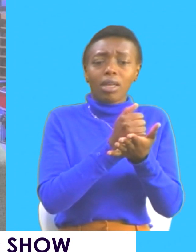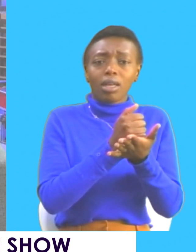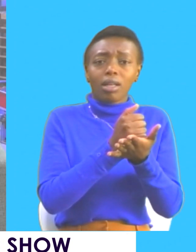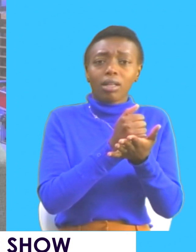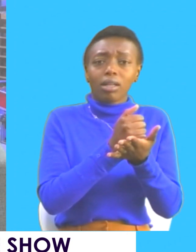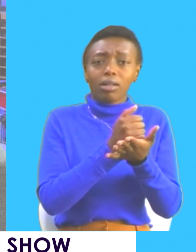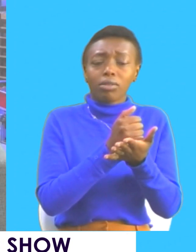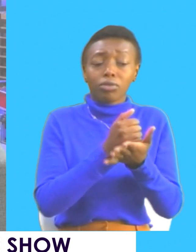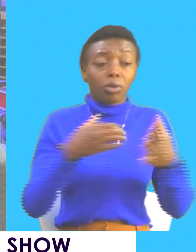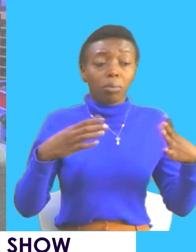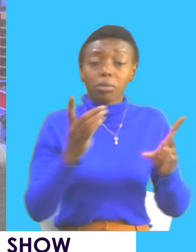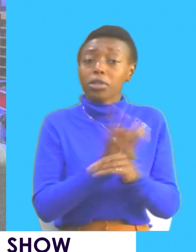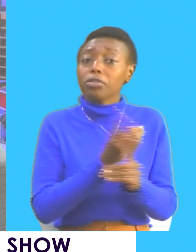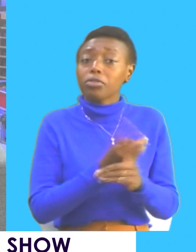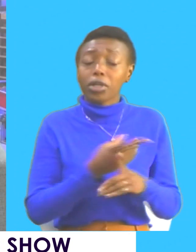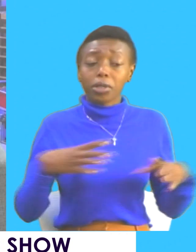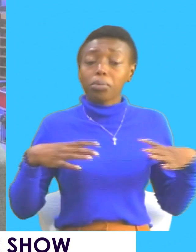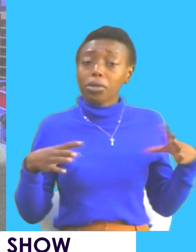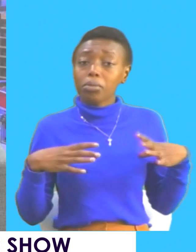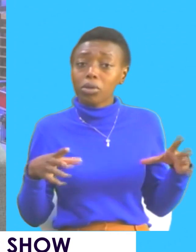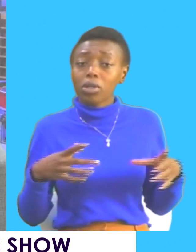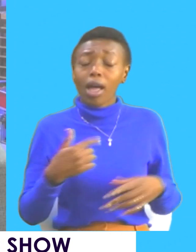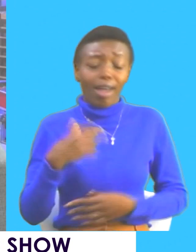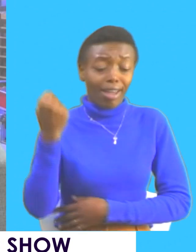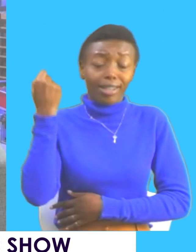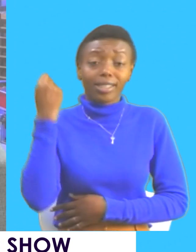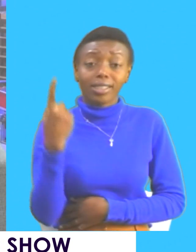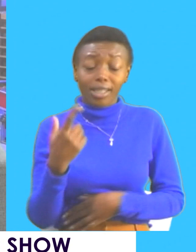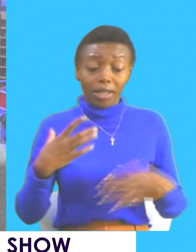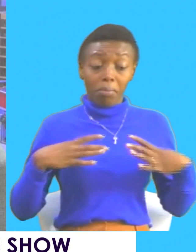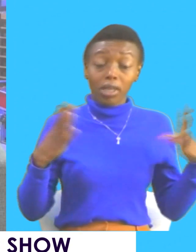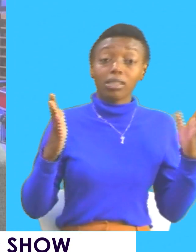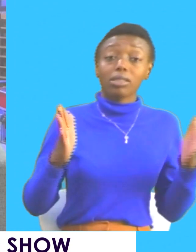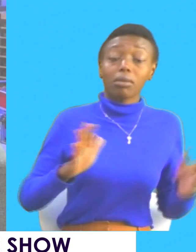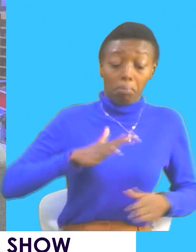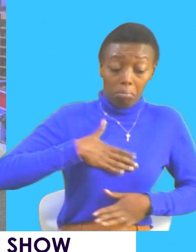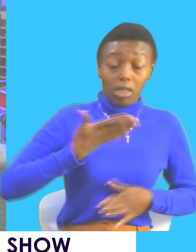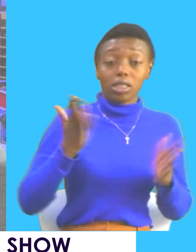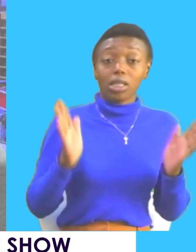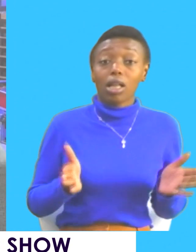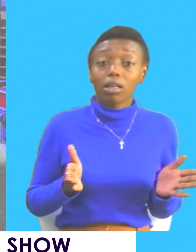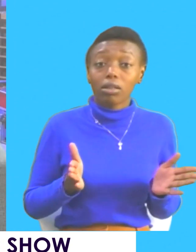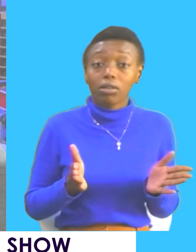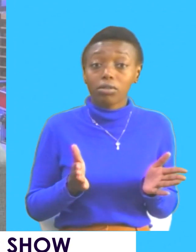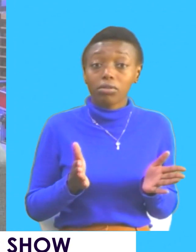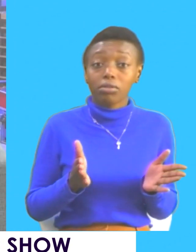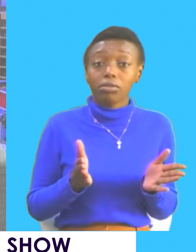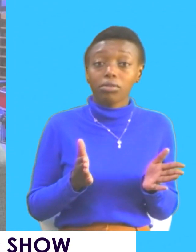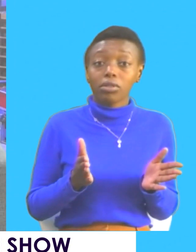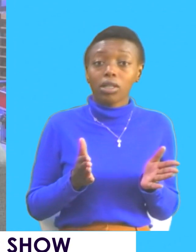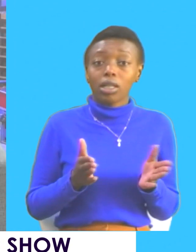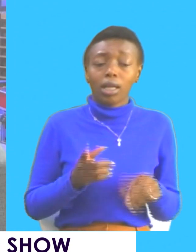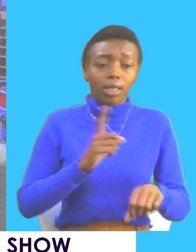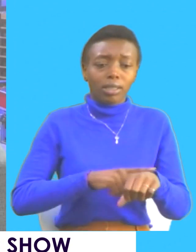the more I learn myself, I understand myself. Why should someone learn out of my failures? I can learn